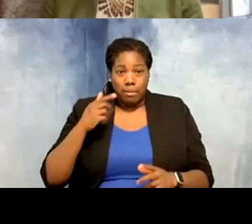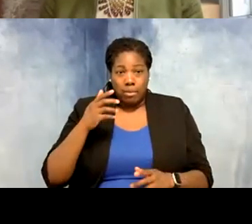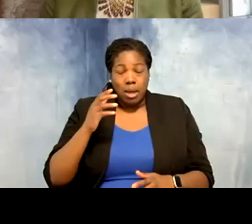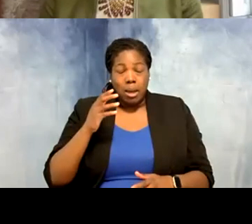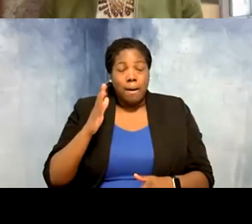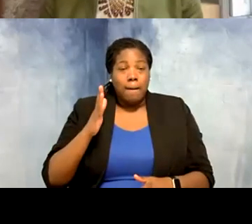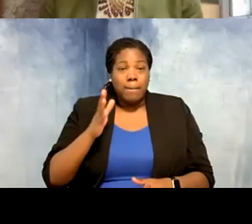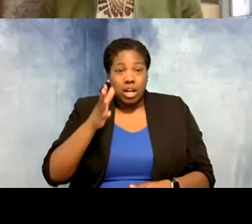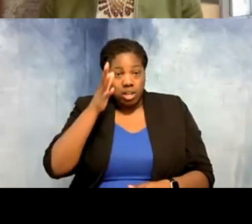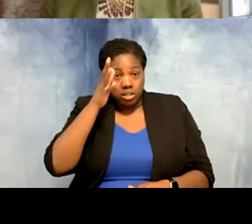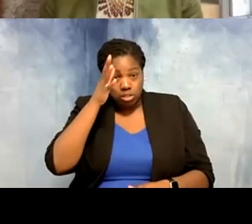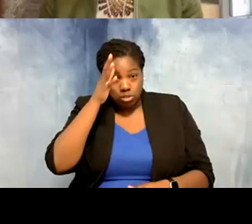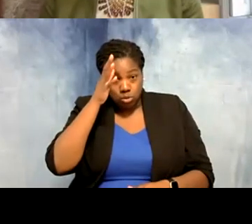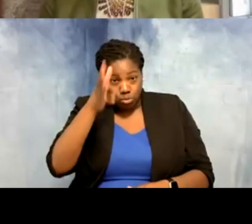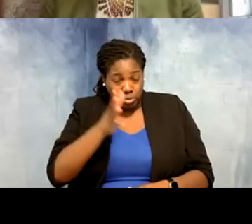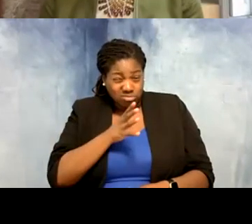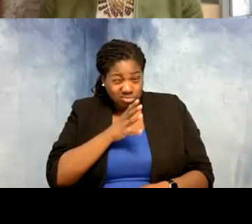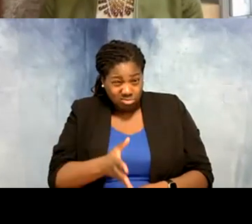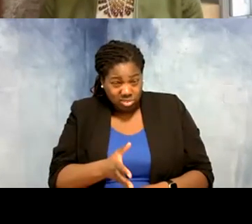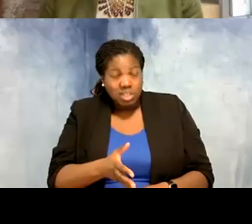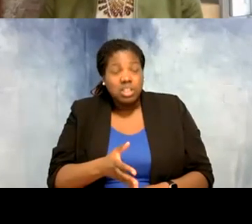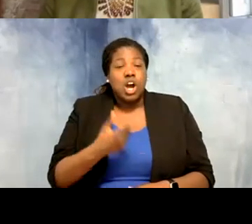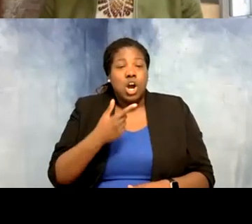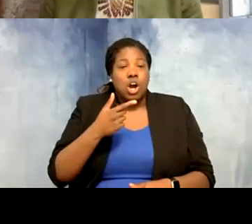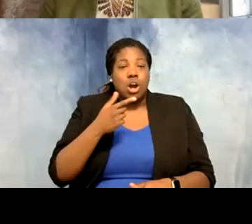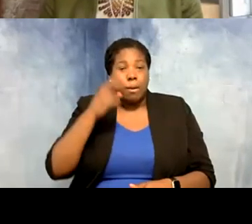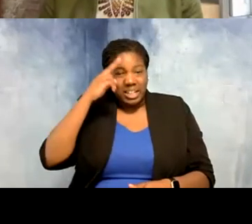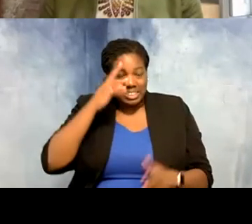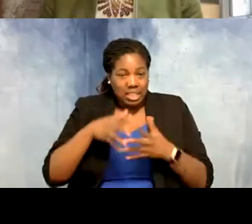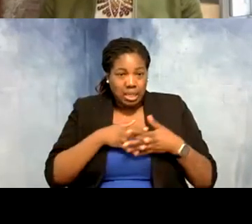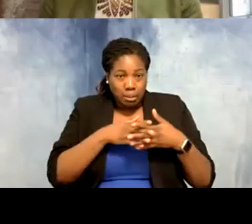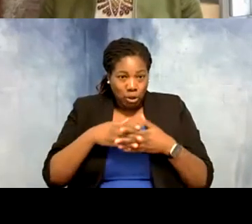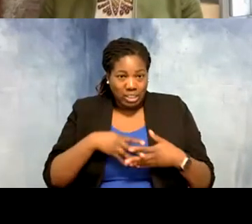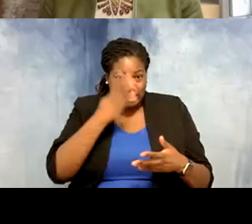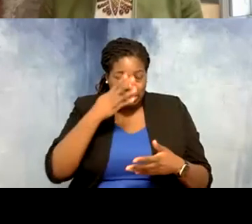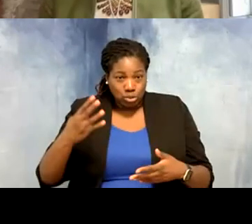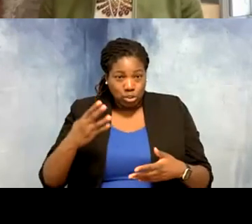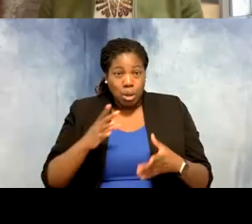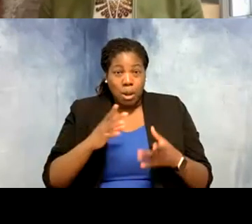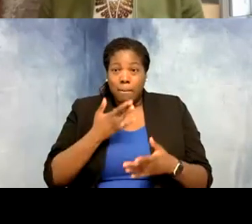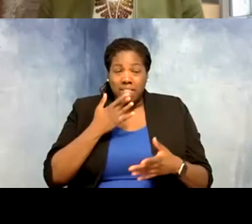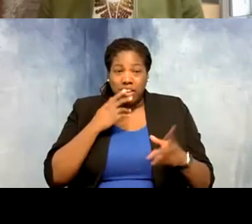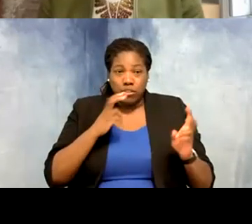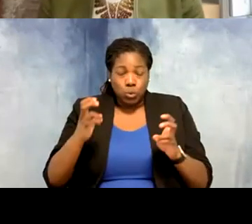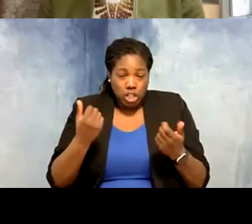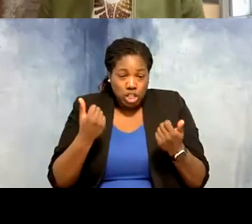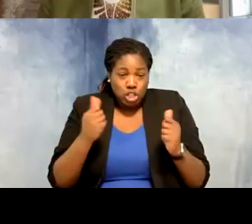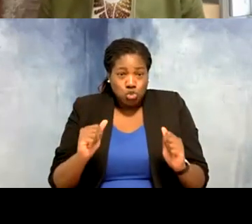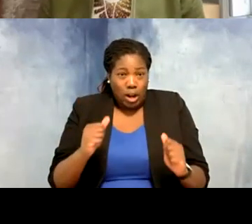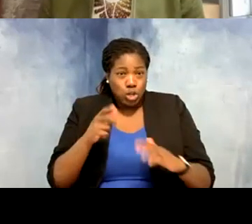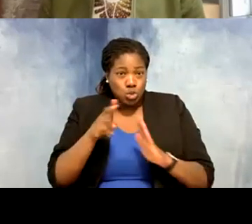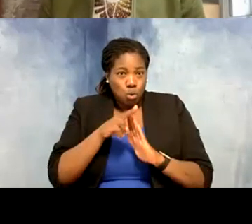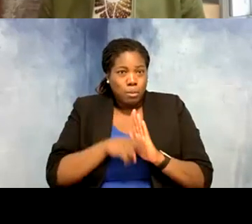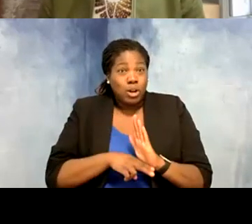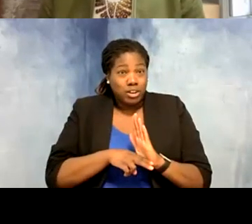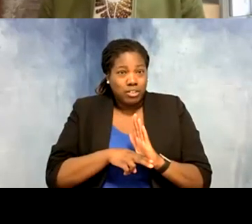Mexican immigrants, and one of my favorite quotes that gets me through in moments like this is, they did try to bury us, but they did